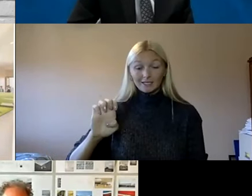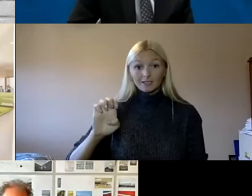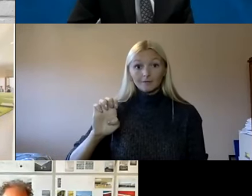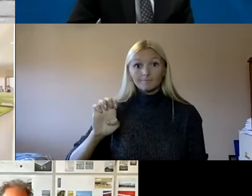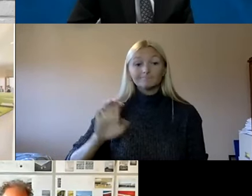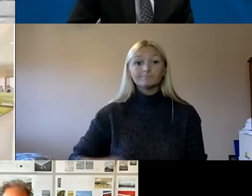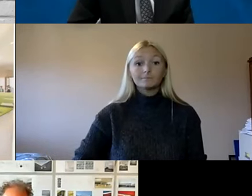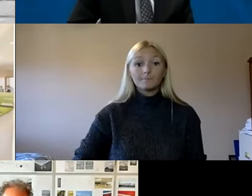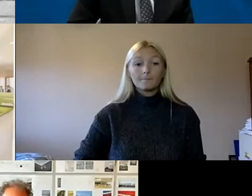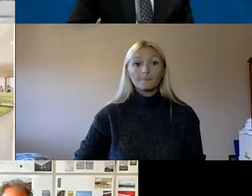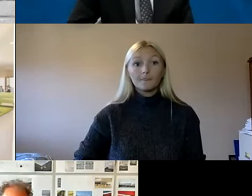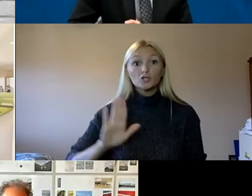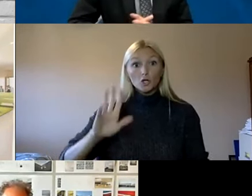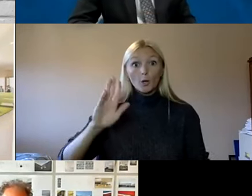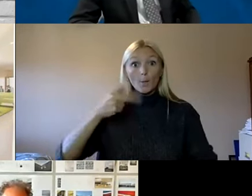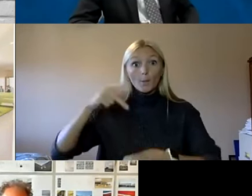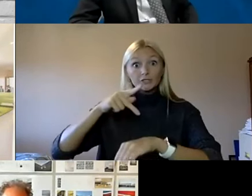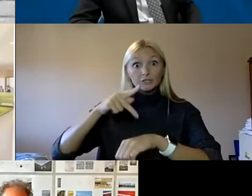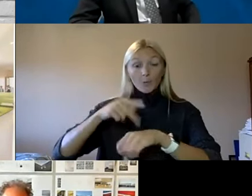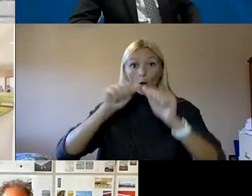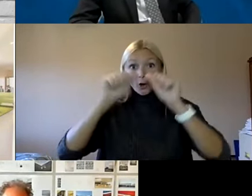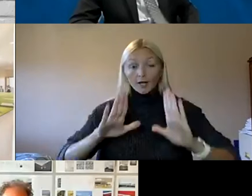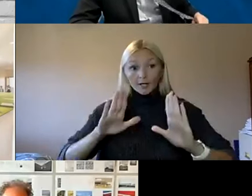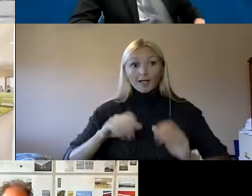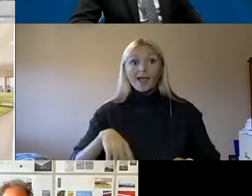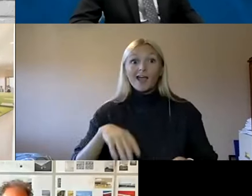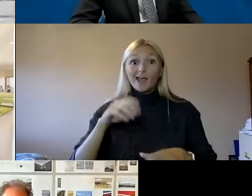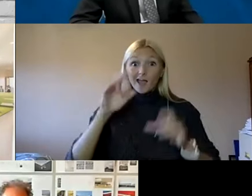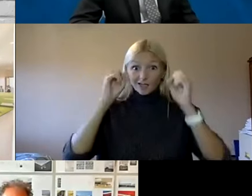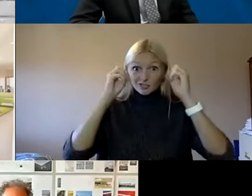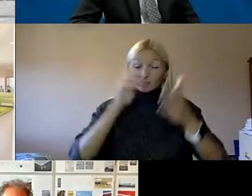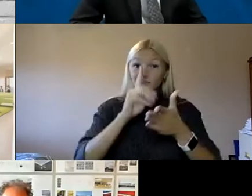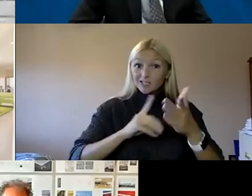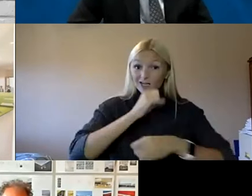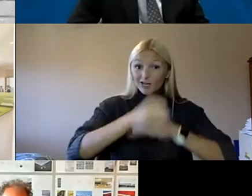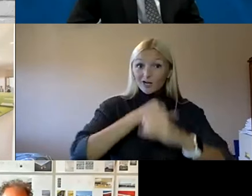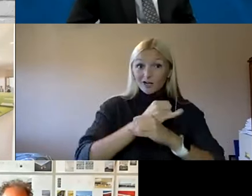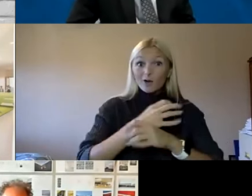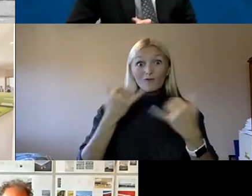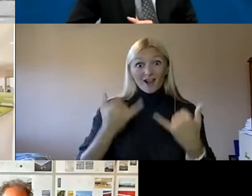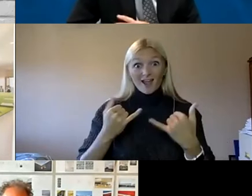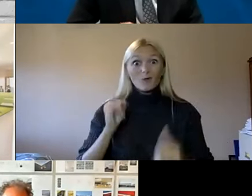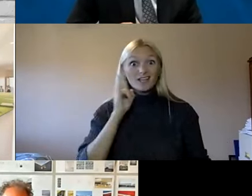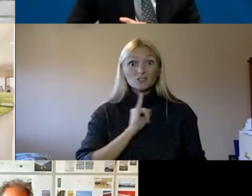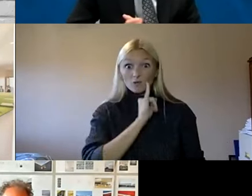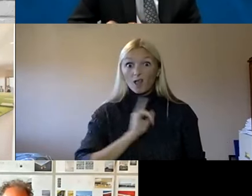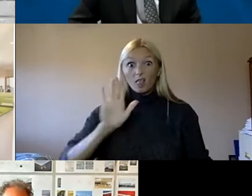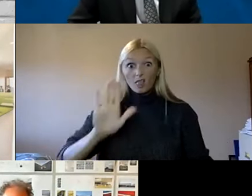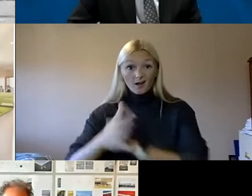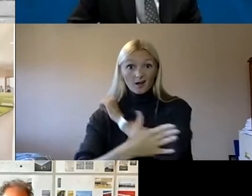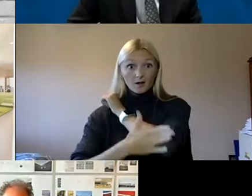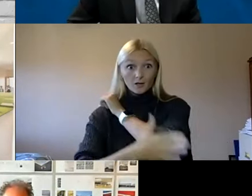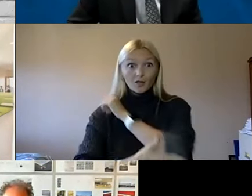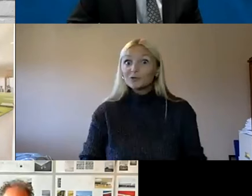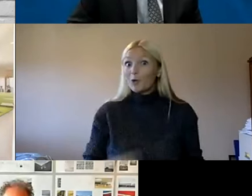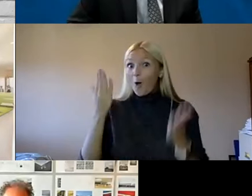Doctori. She is a principal architect at Educational Design International. She's in Israel right now. So let's hope our